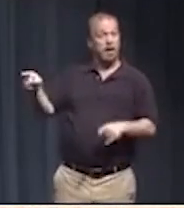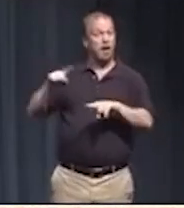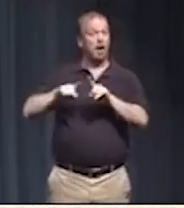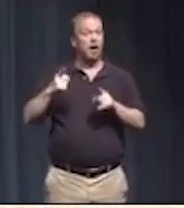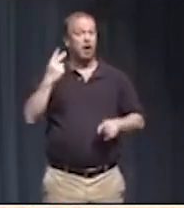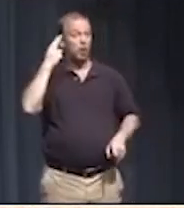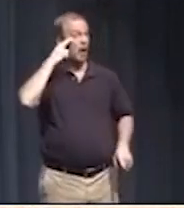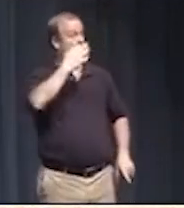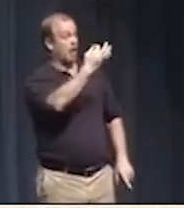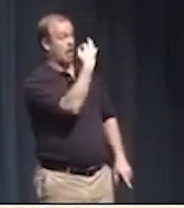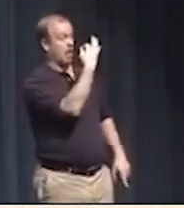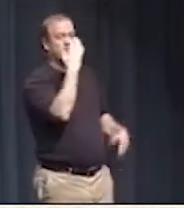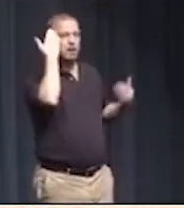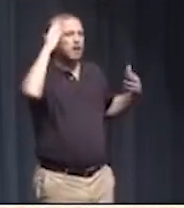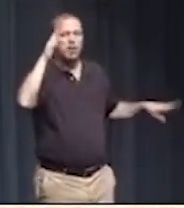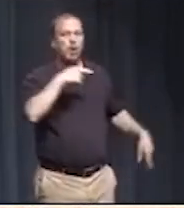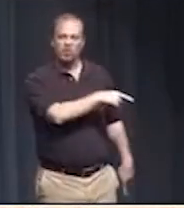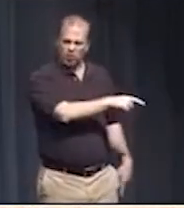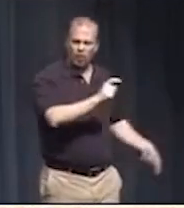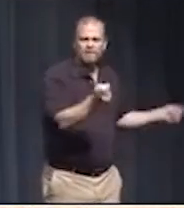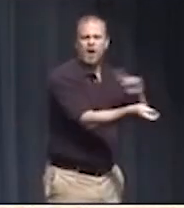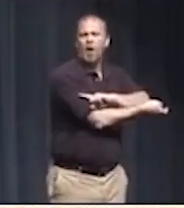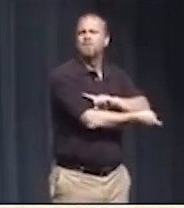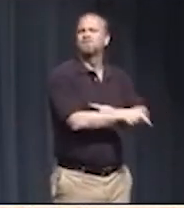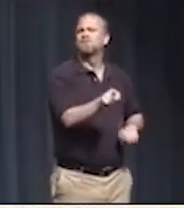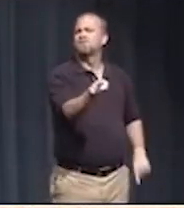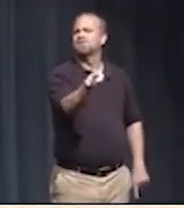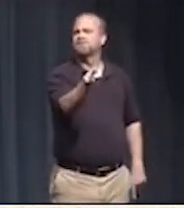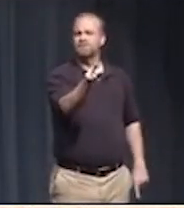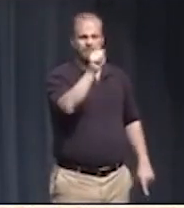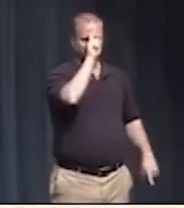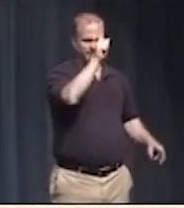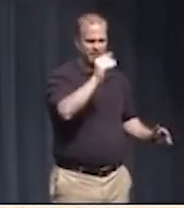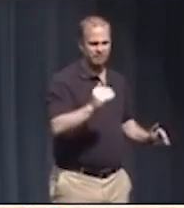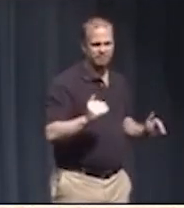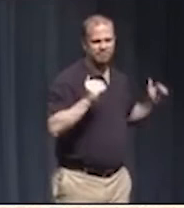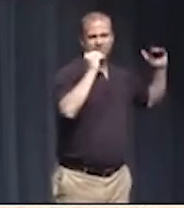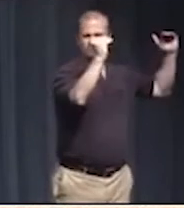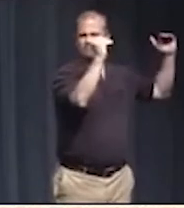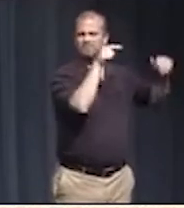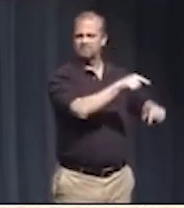You can, ladies, you are evolved. You can outthink us.